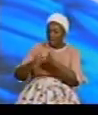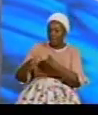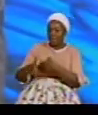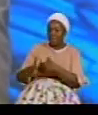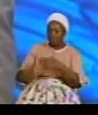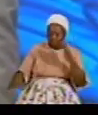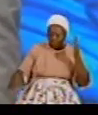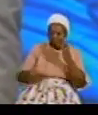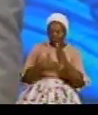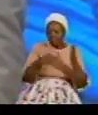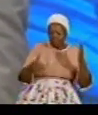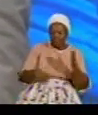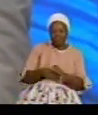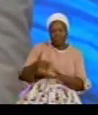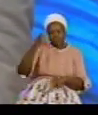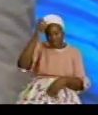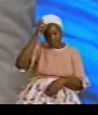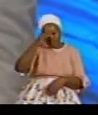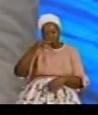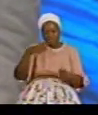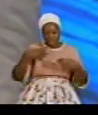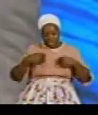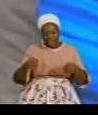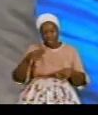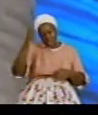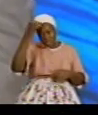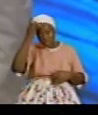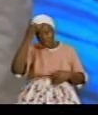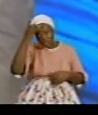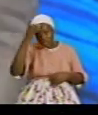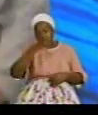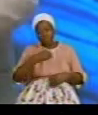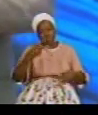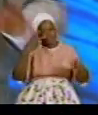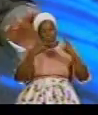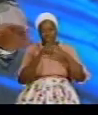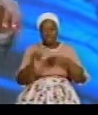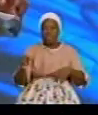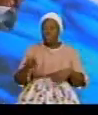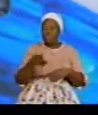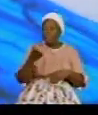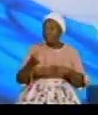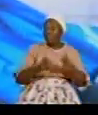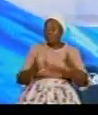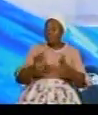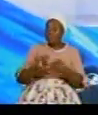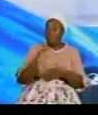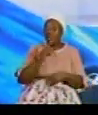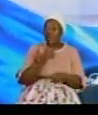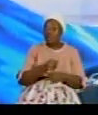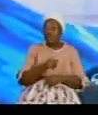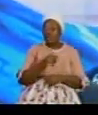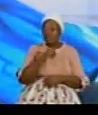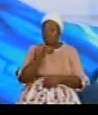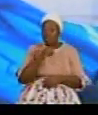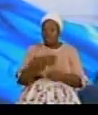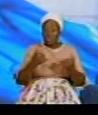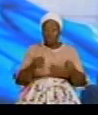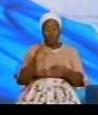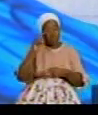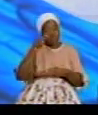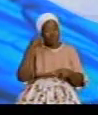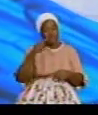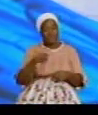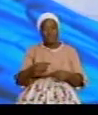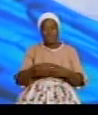out devils, healing the sick, and prophesying. There are people who are looking for the supernatural,